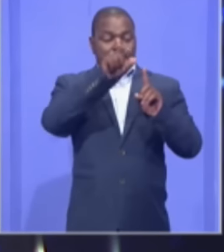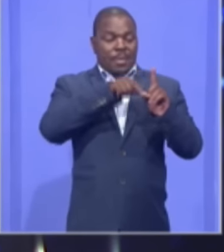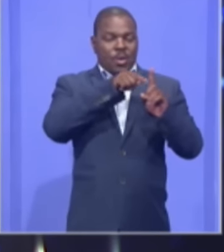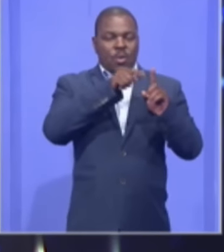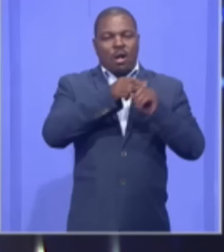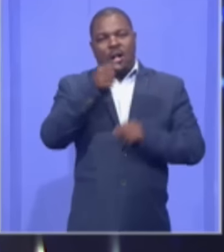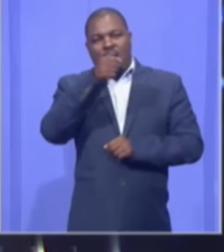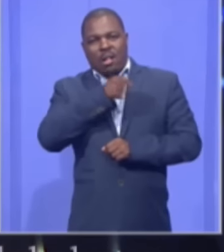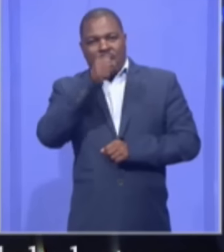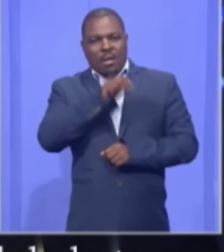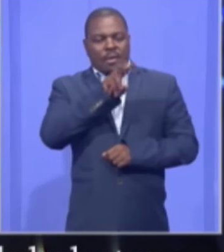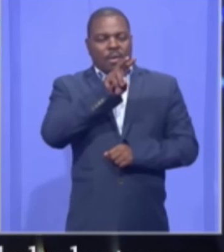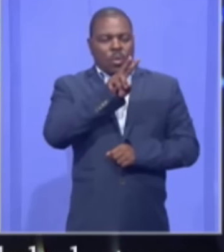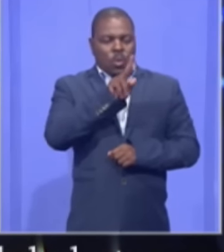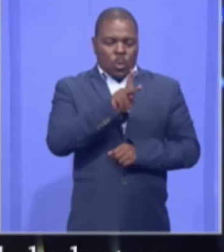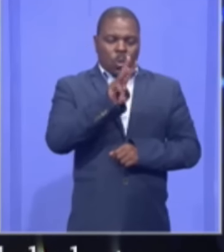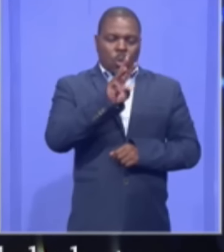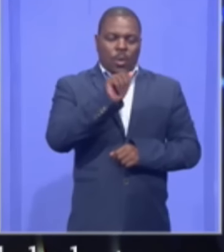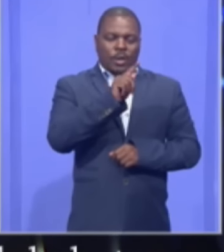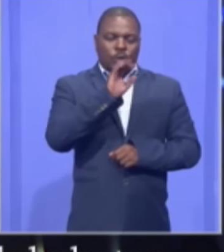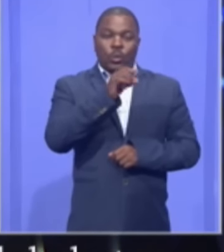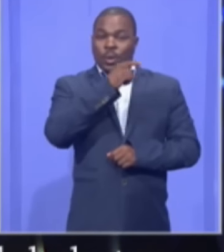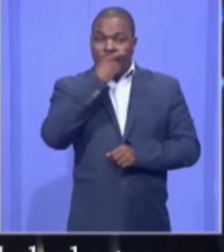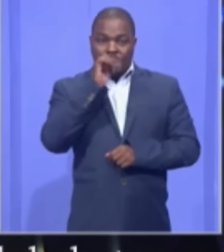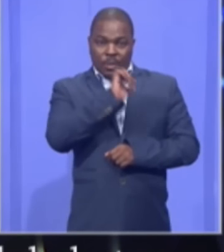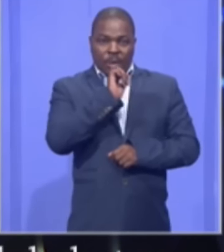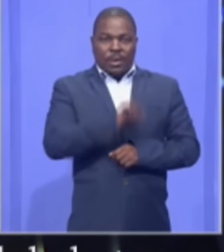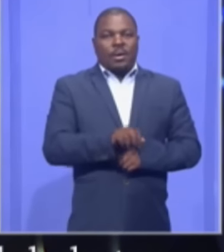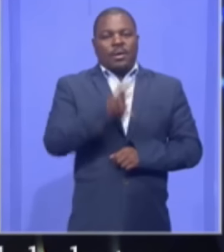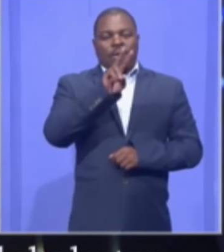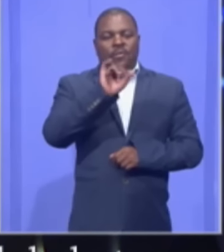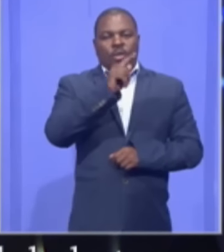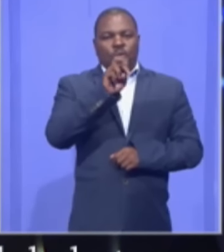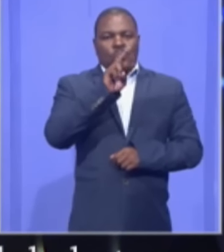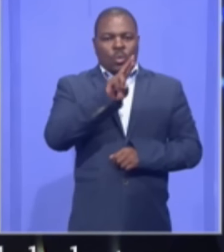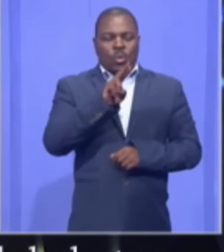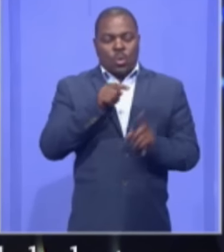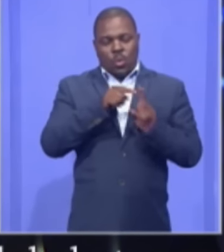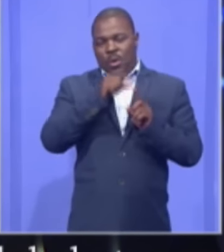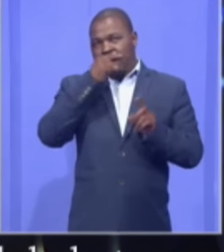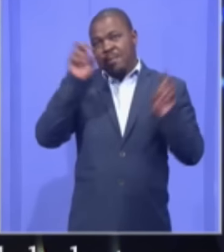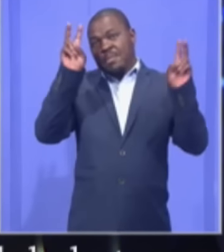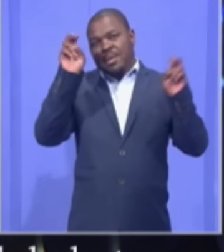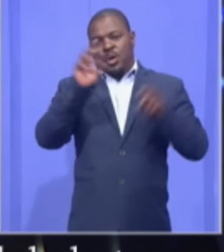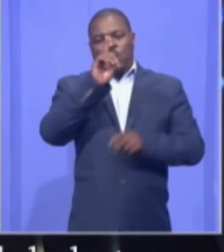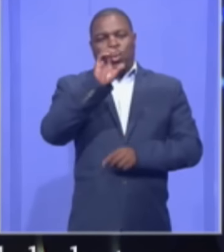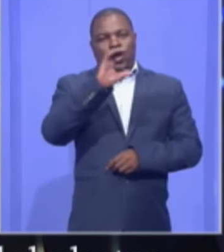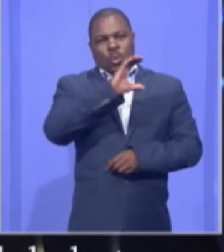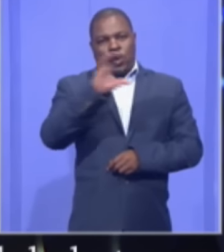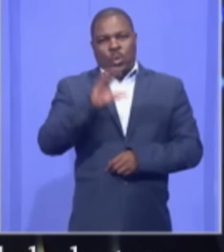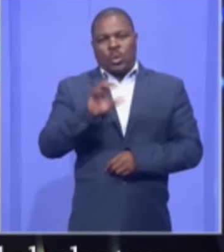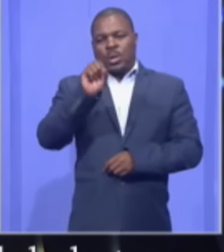Vector Bogopane eo a neng a tsejwa ka Doc Shebeleza o hlokahetse ka jeno a le dilemo